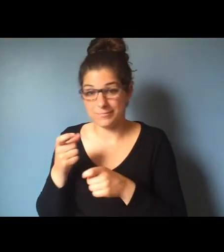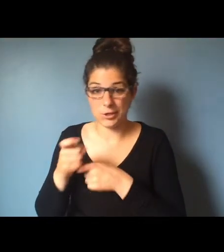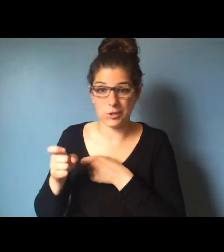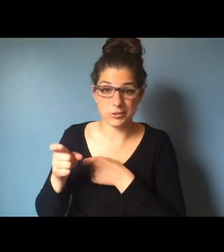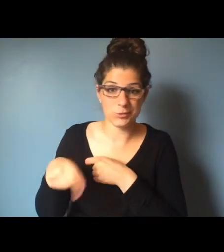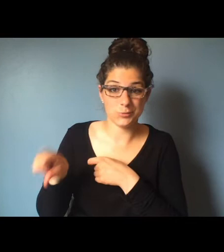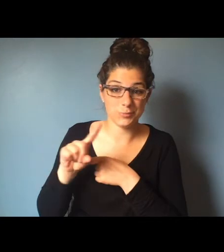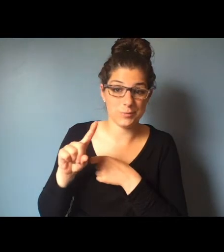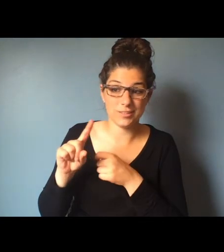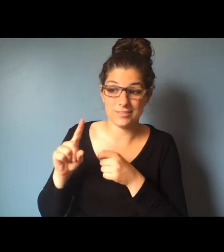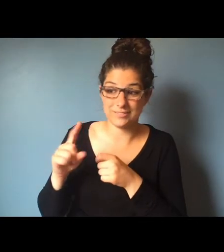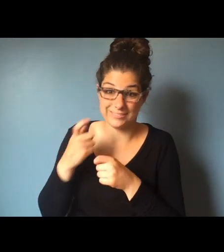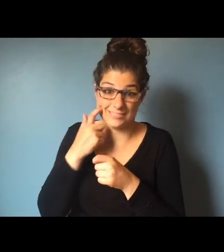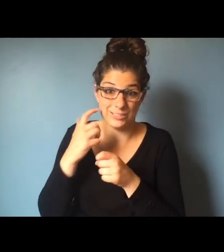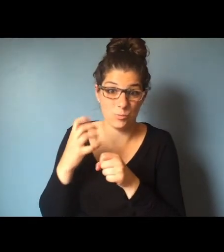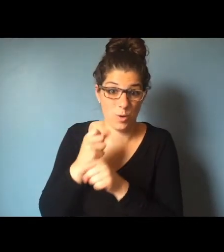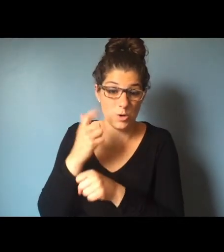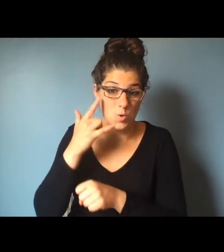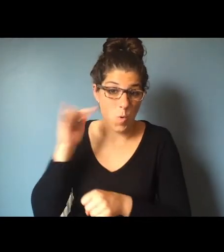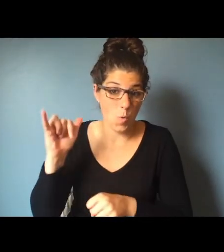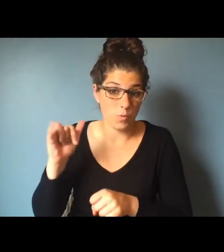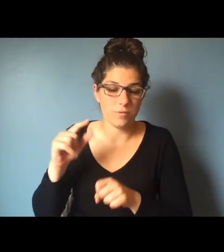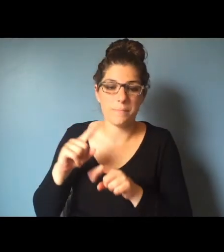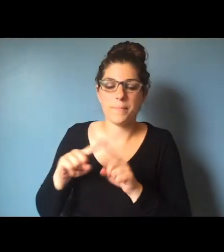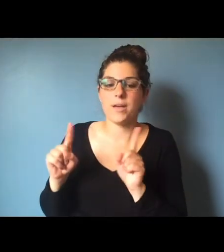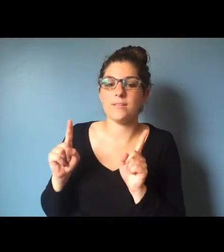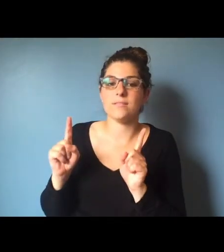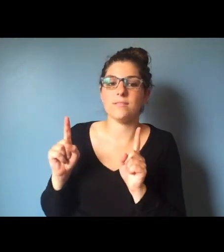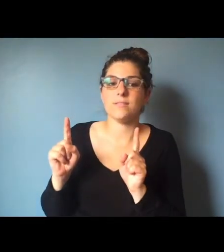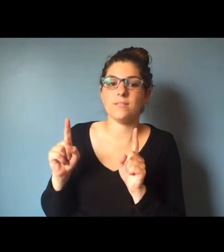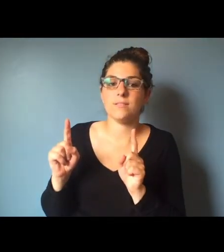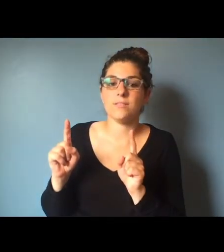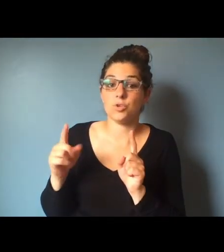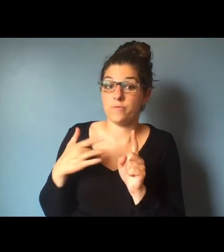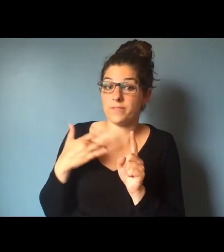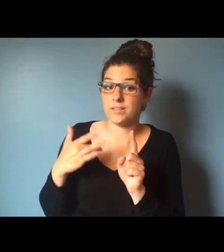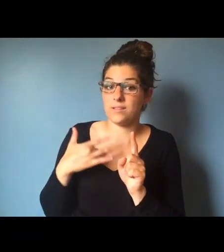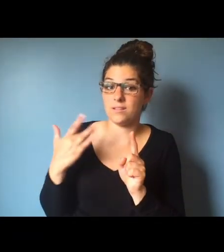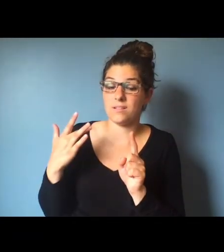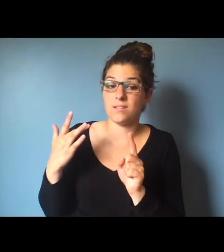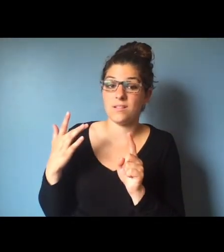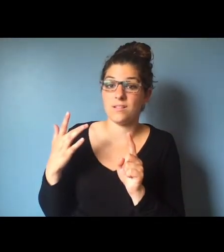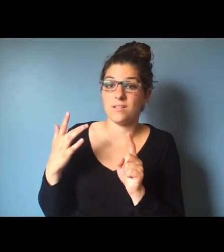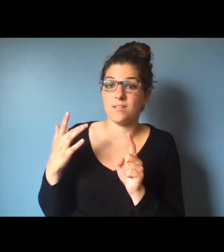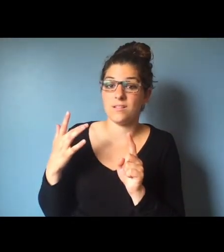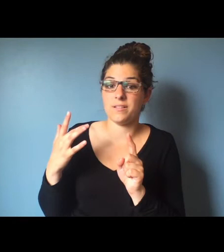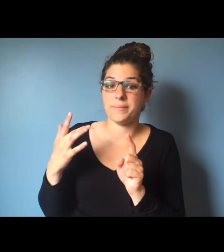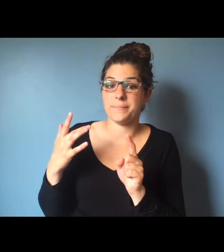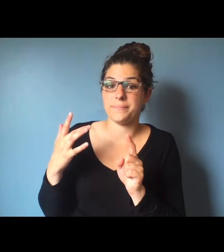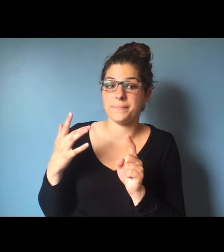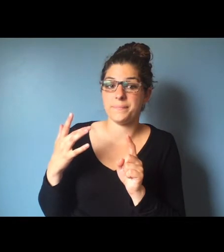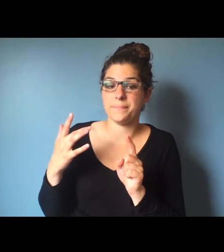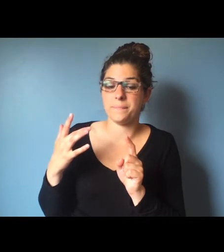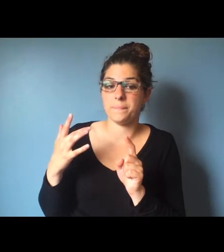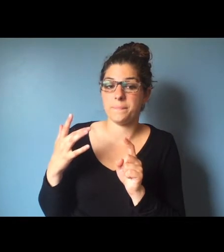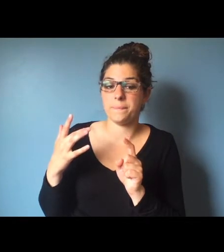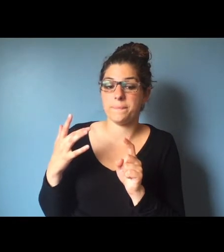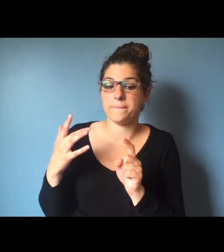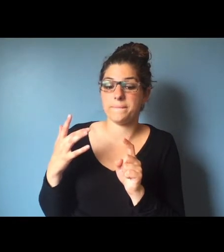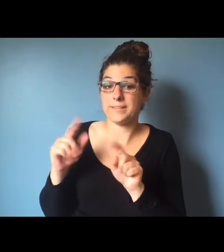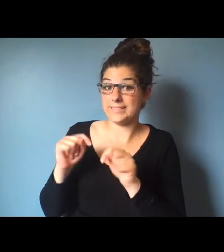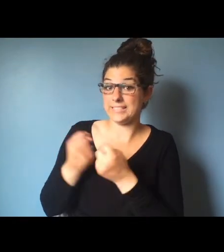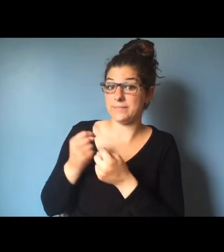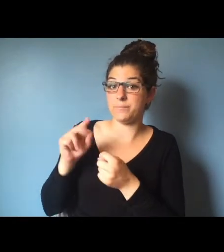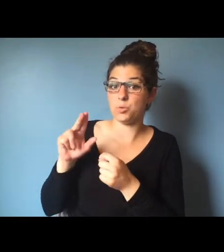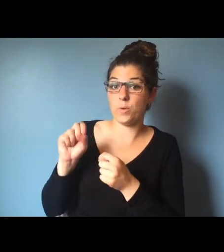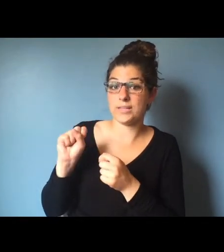have most recently won gold, but do you think it puts Team